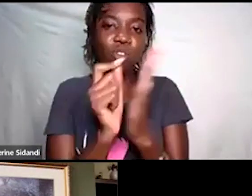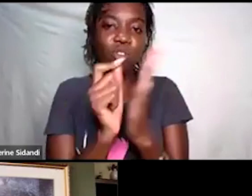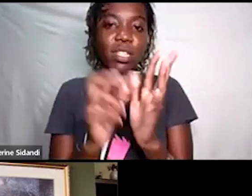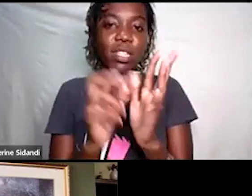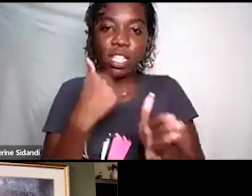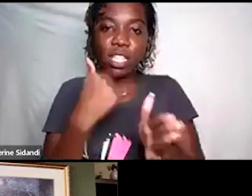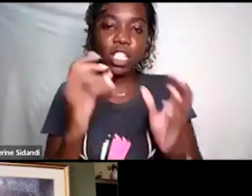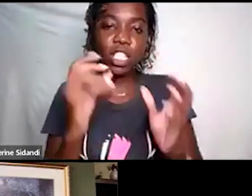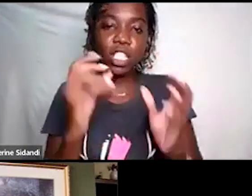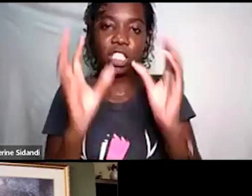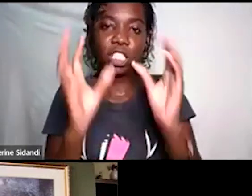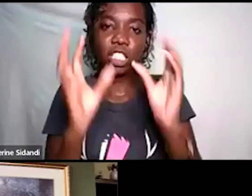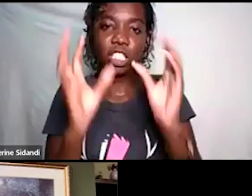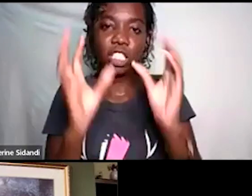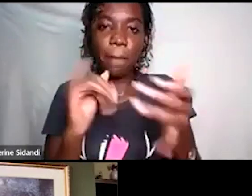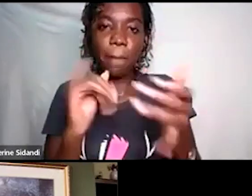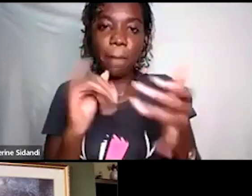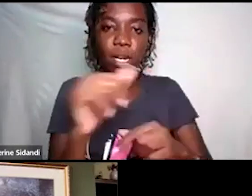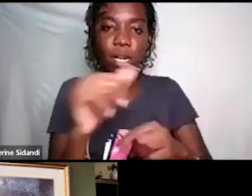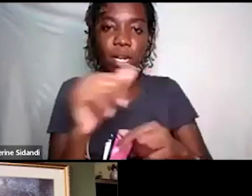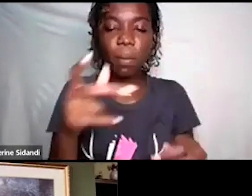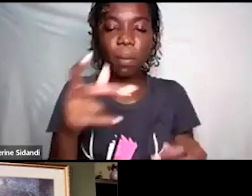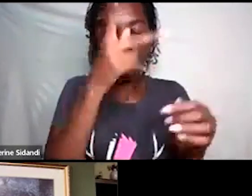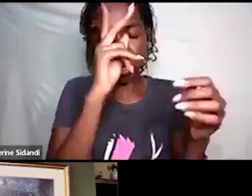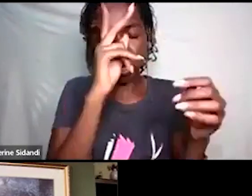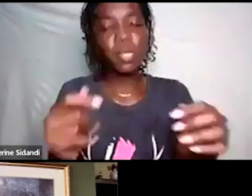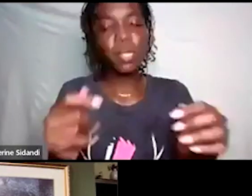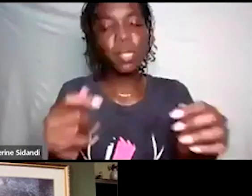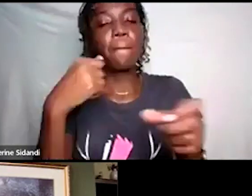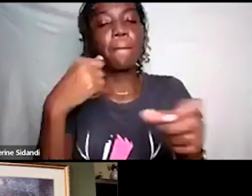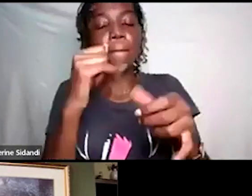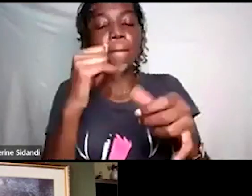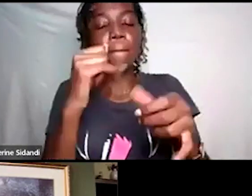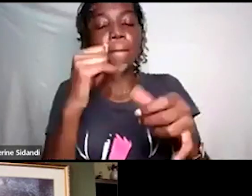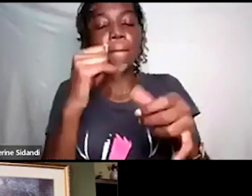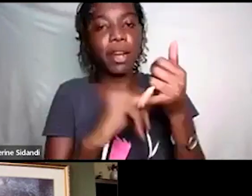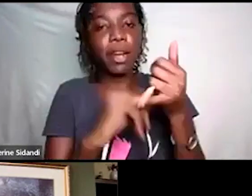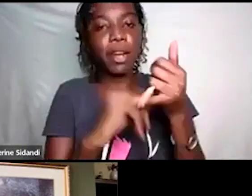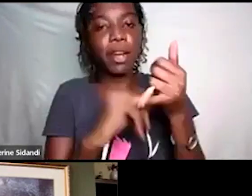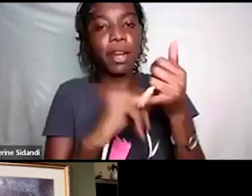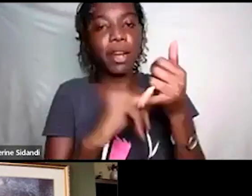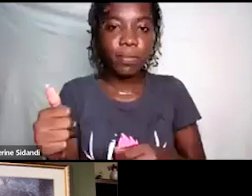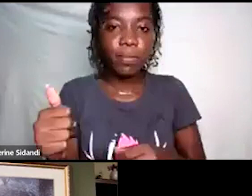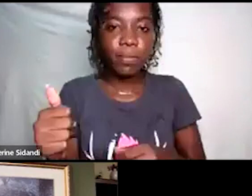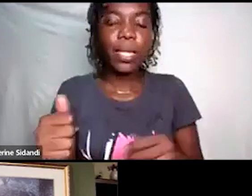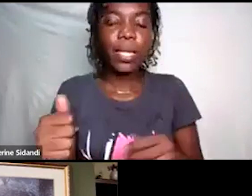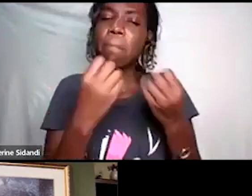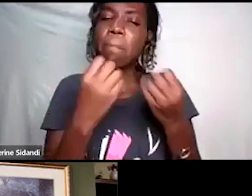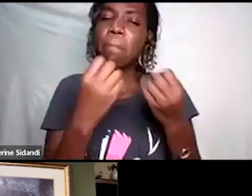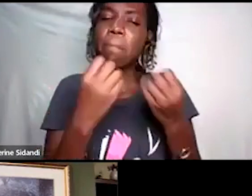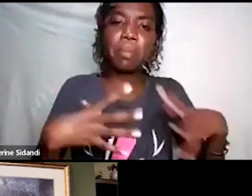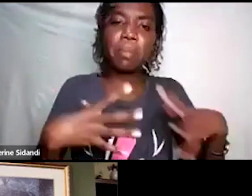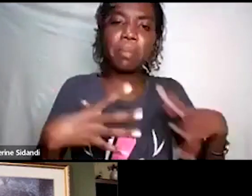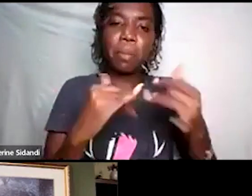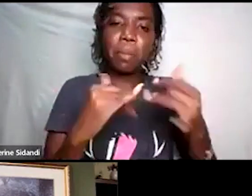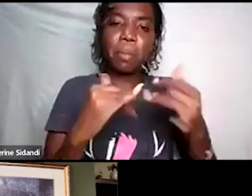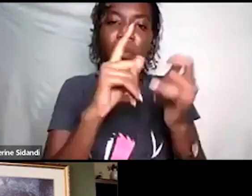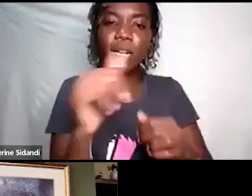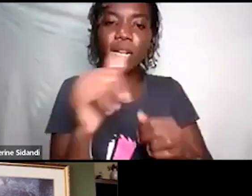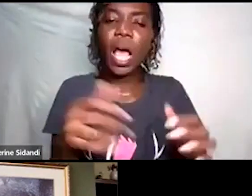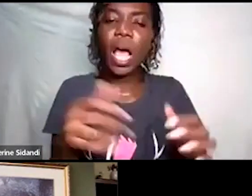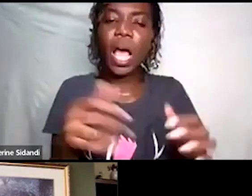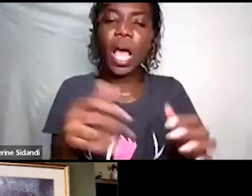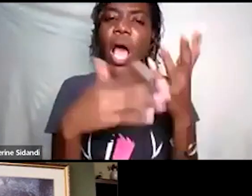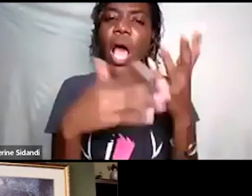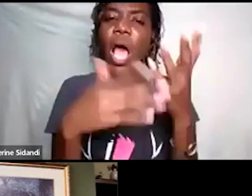other, policemen marry each other. Quite a number of people marry each other. How come some